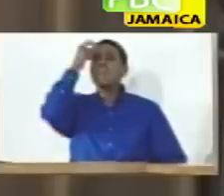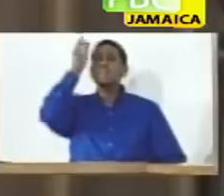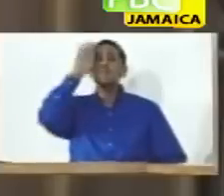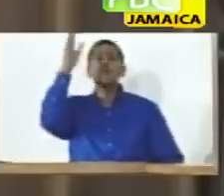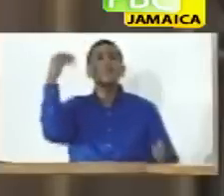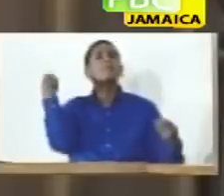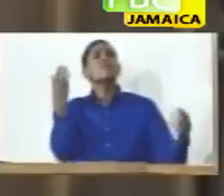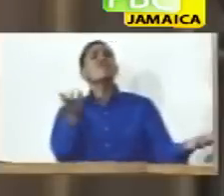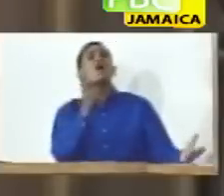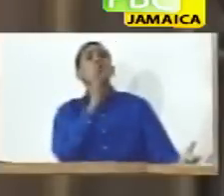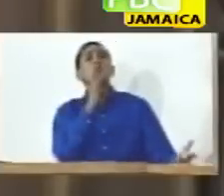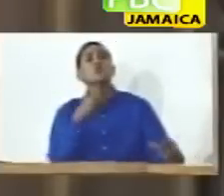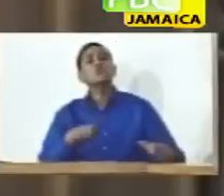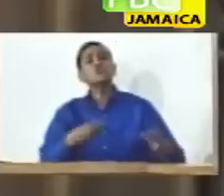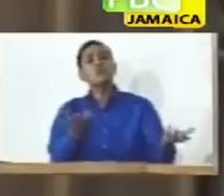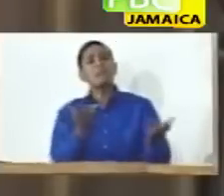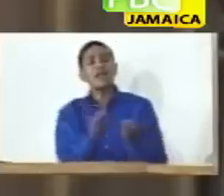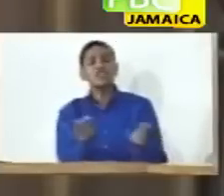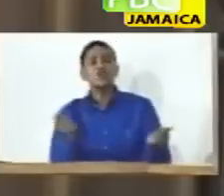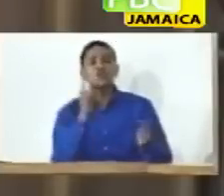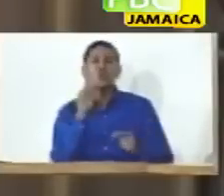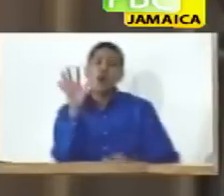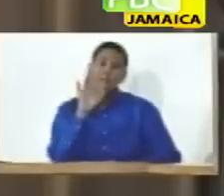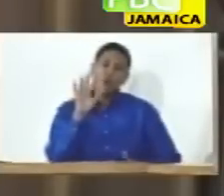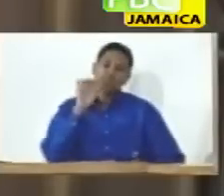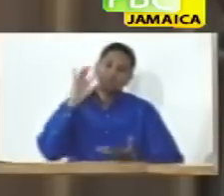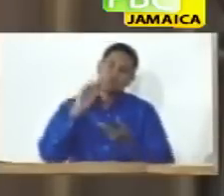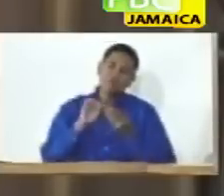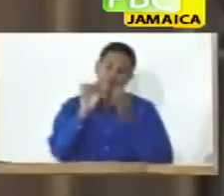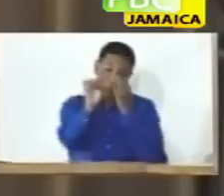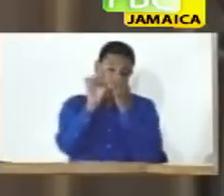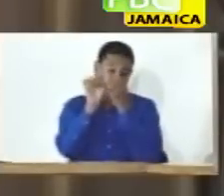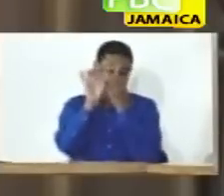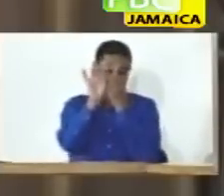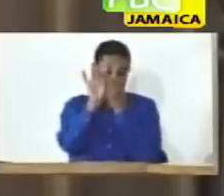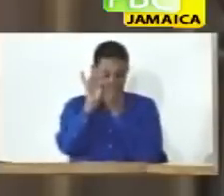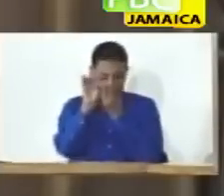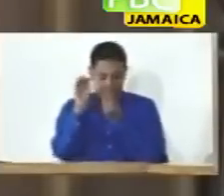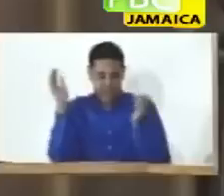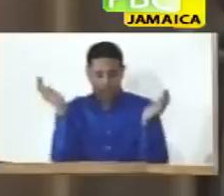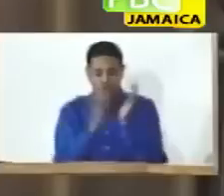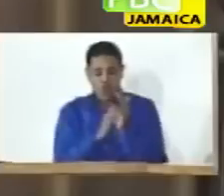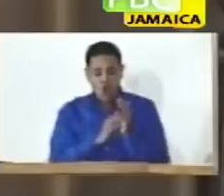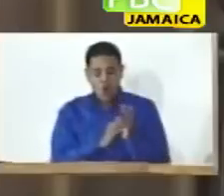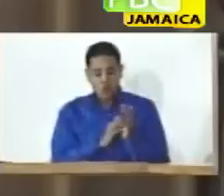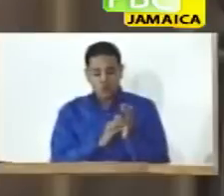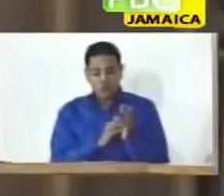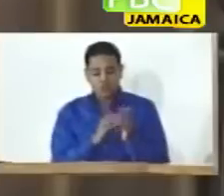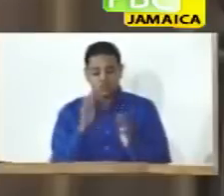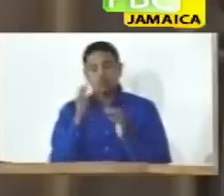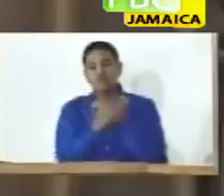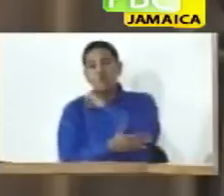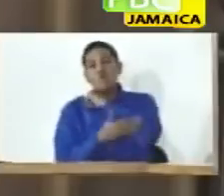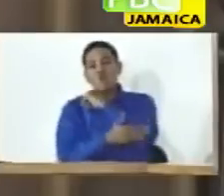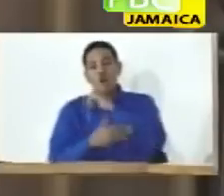provide water supply solutions to approximately 180,000 rural residents.